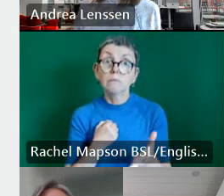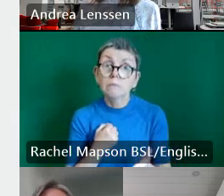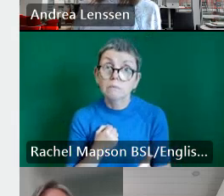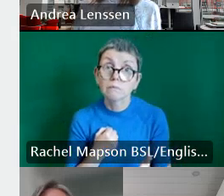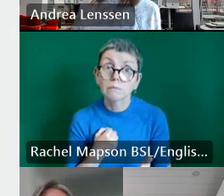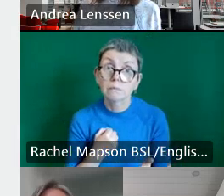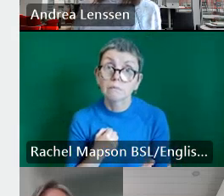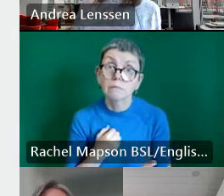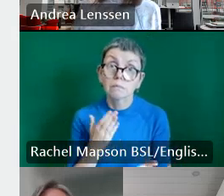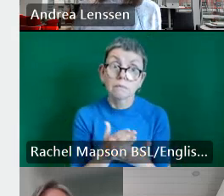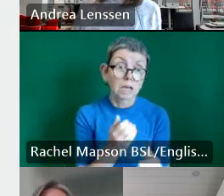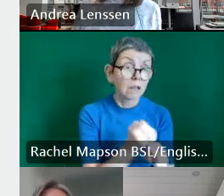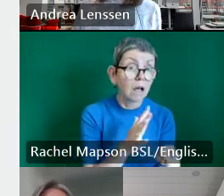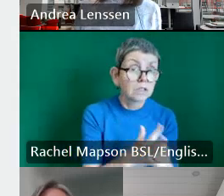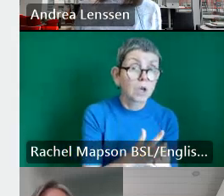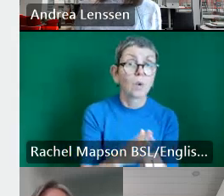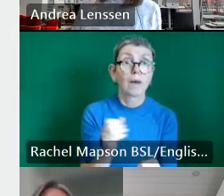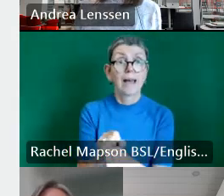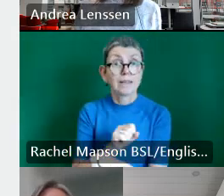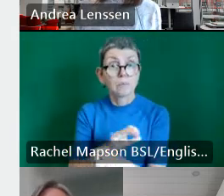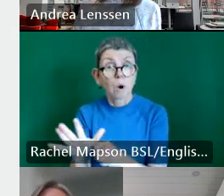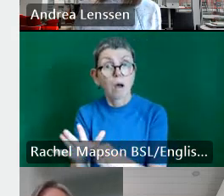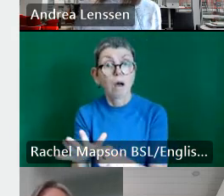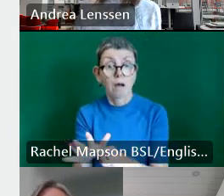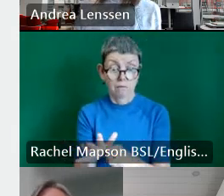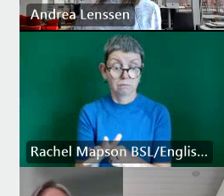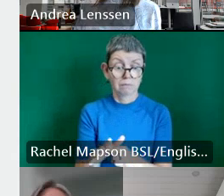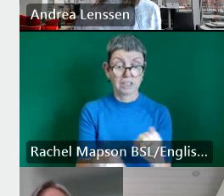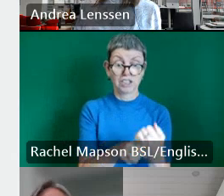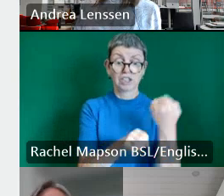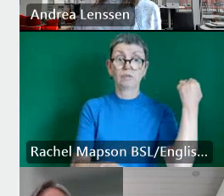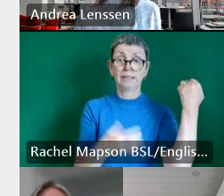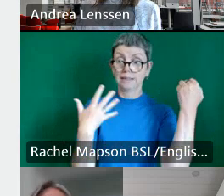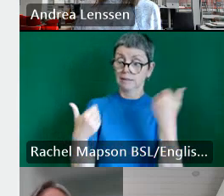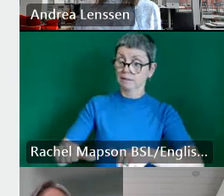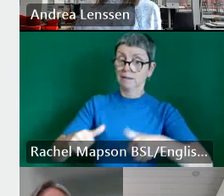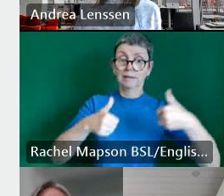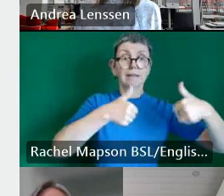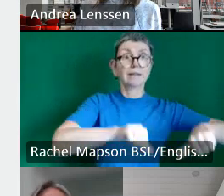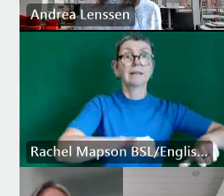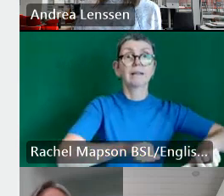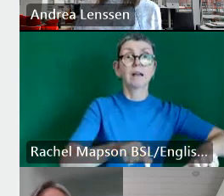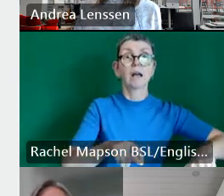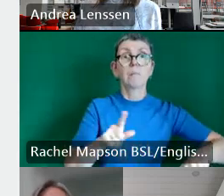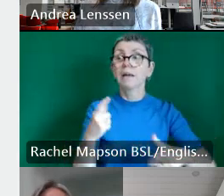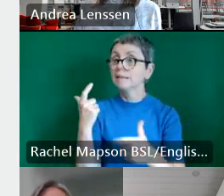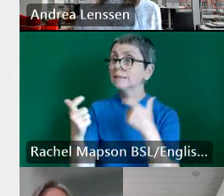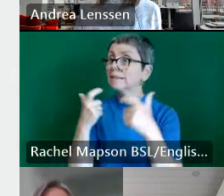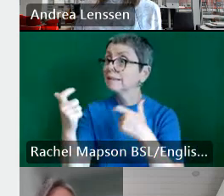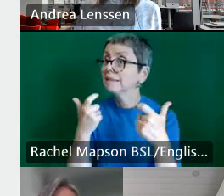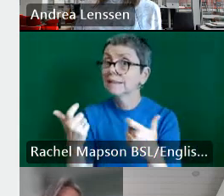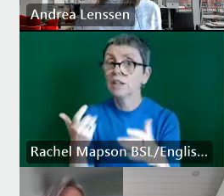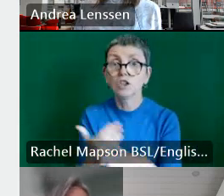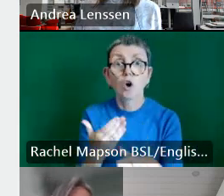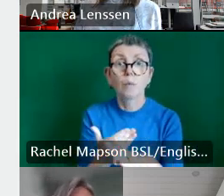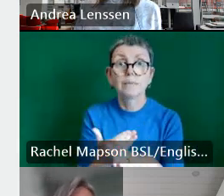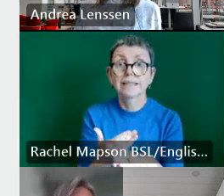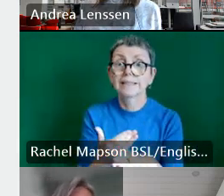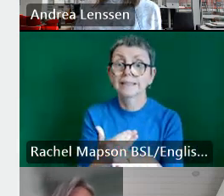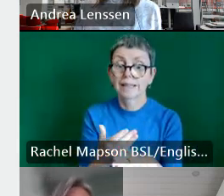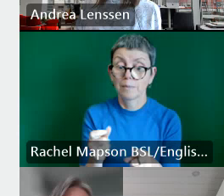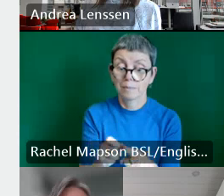even received their degrees from these institutions, but they were unable to find jobs while they had PhD on their CV. So